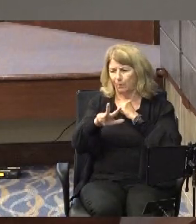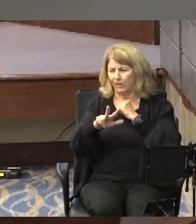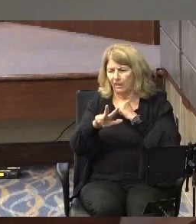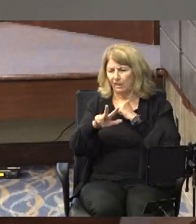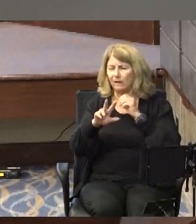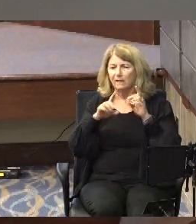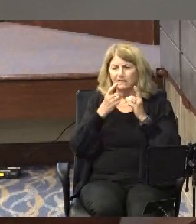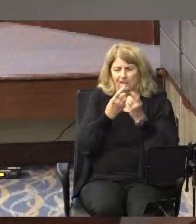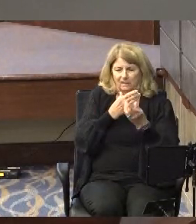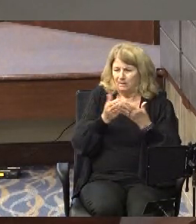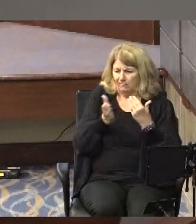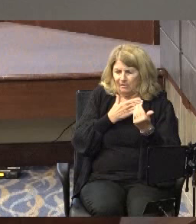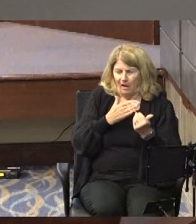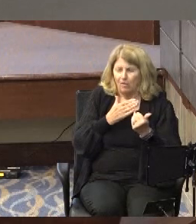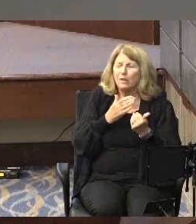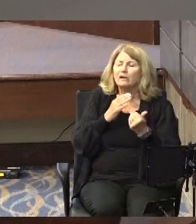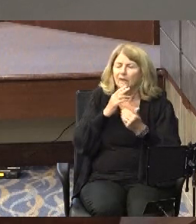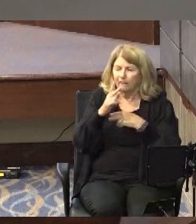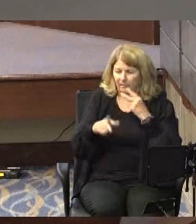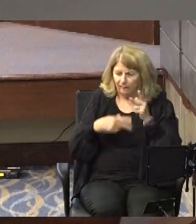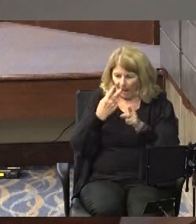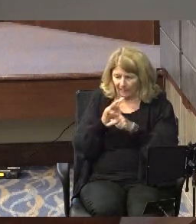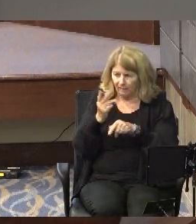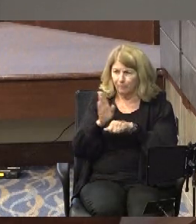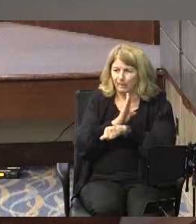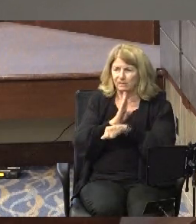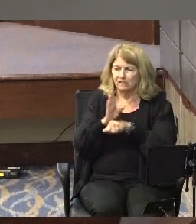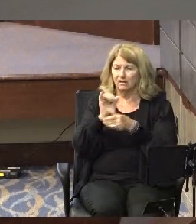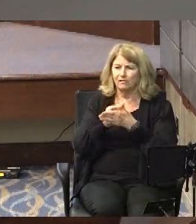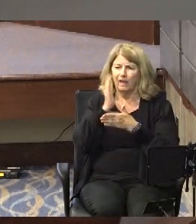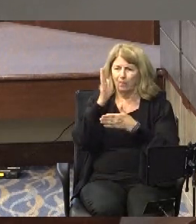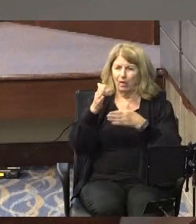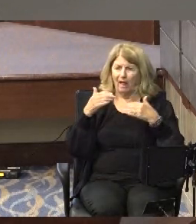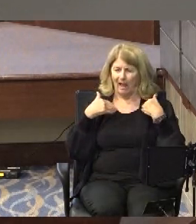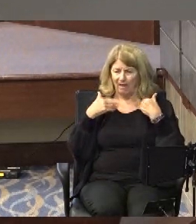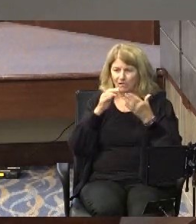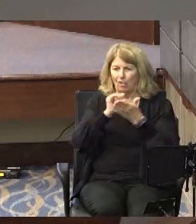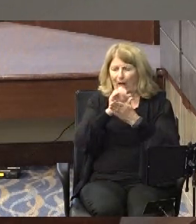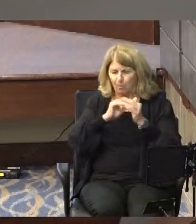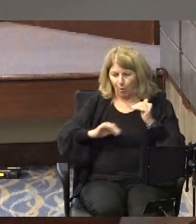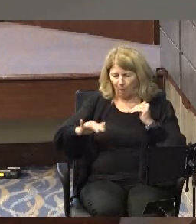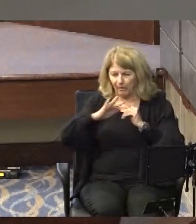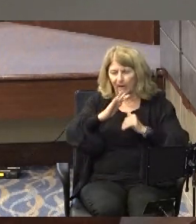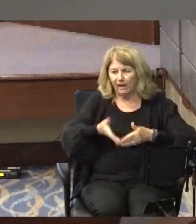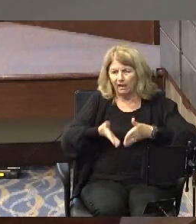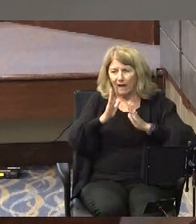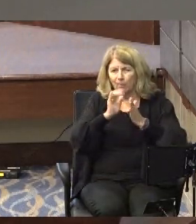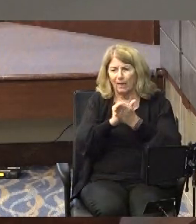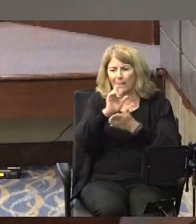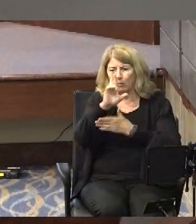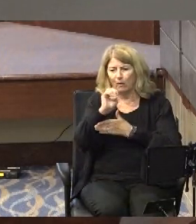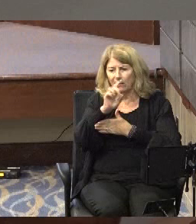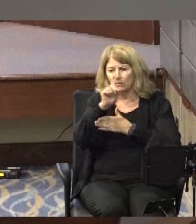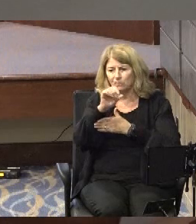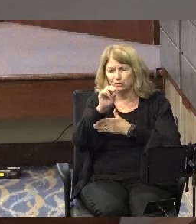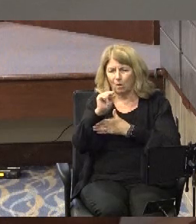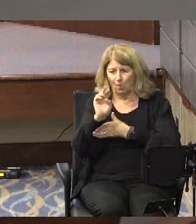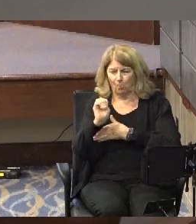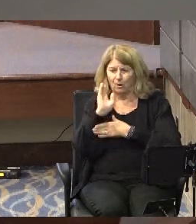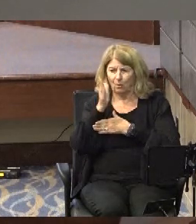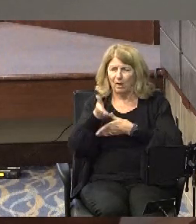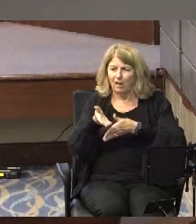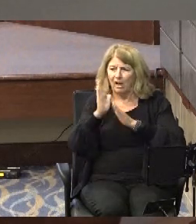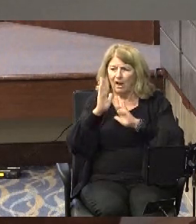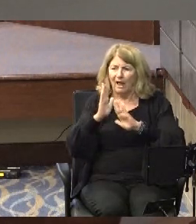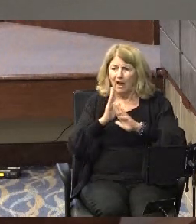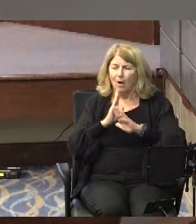regardless of the type of business that would occupy that property. Allowing this rezone would allow a commercial